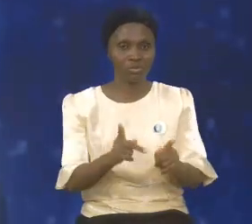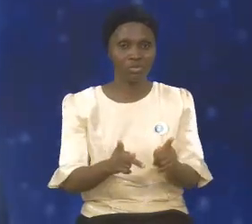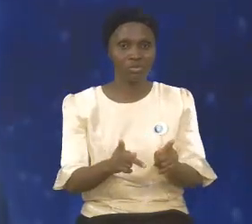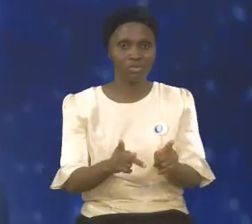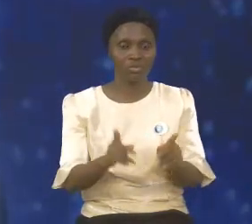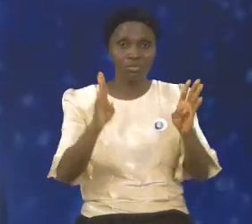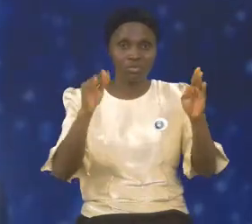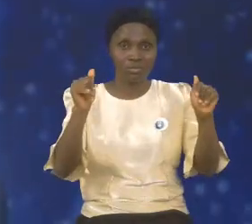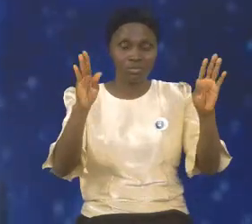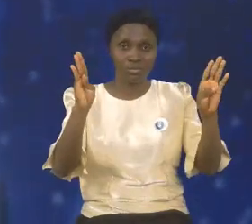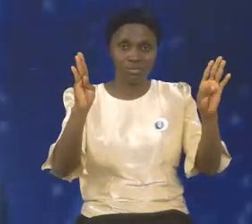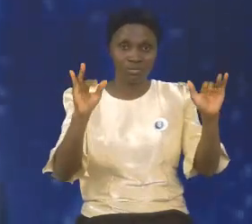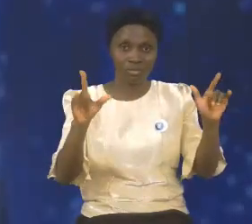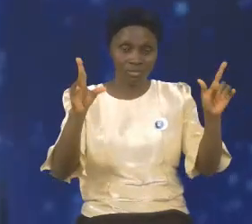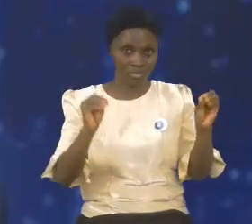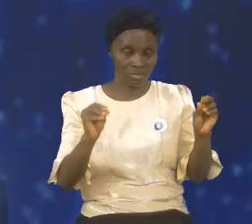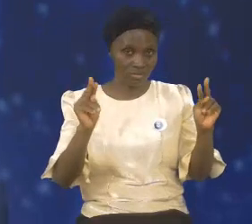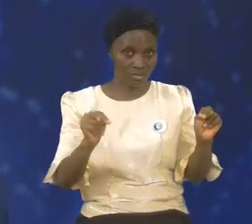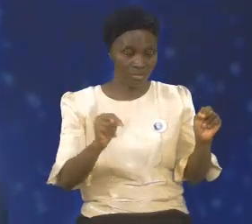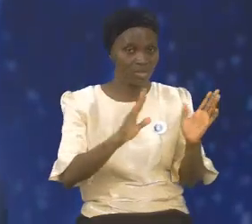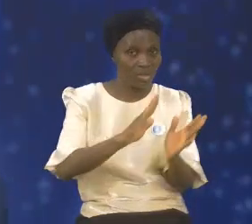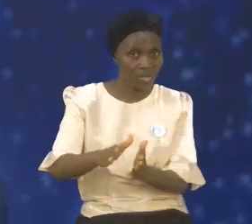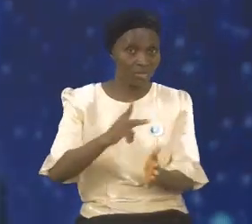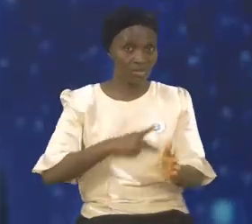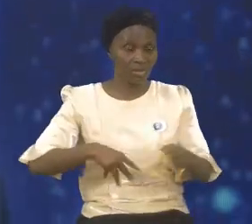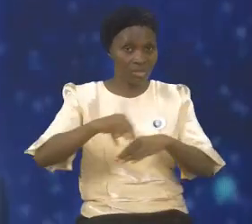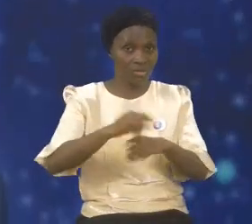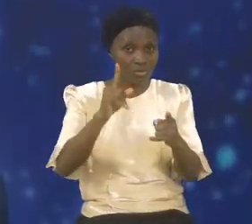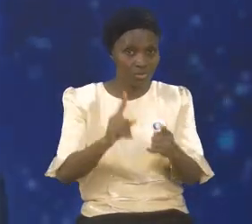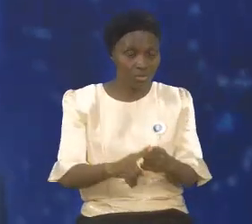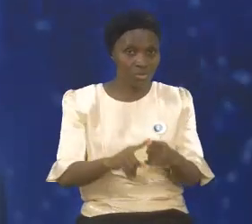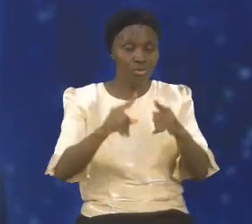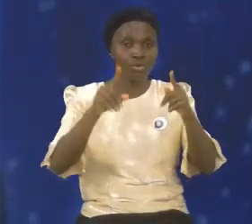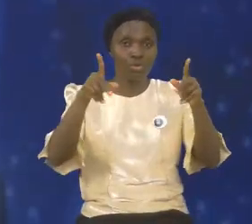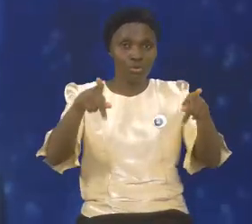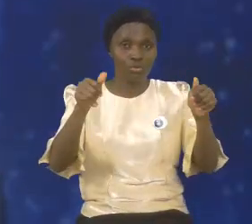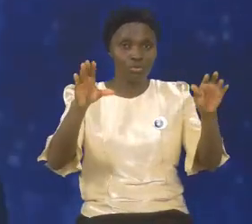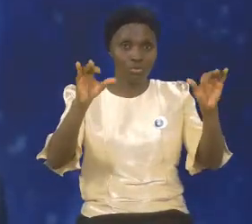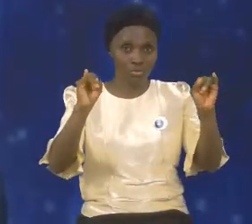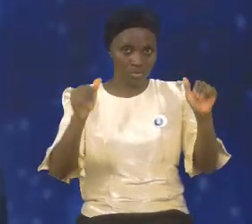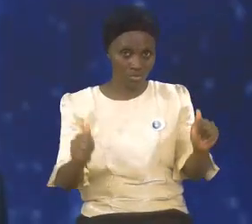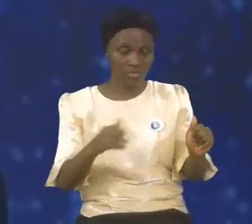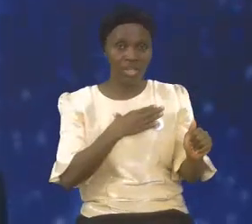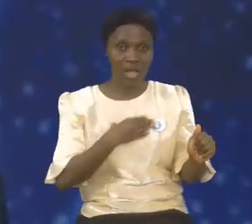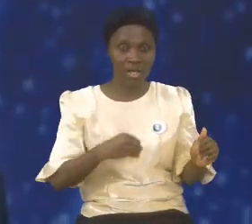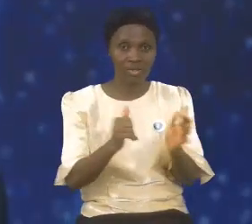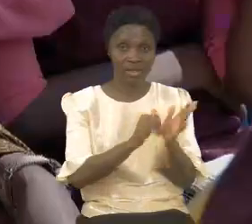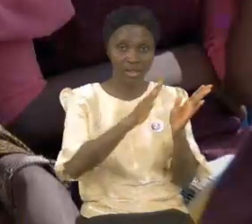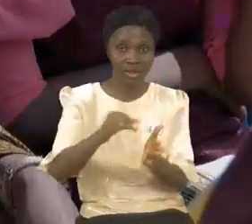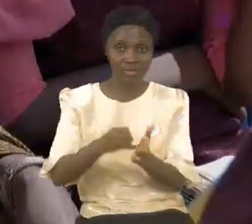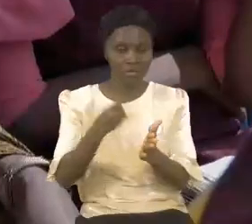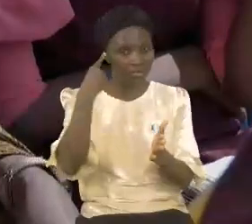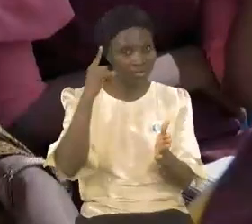Babylon left the kingdom to Medo-Persia, and Medo-Persia left the kingdom